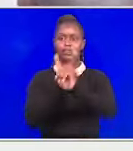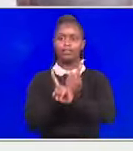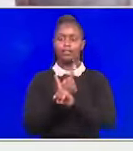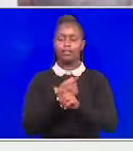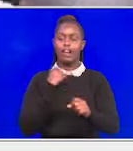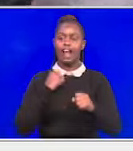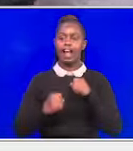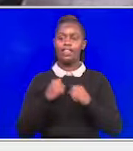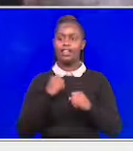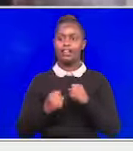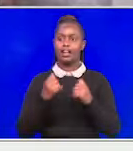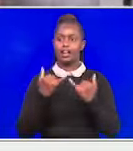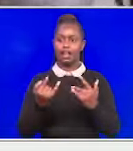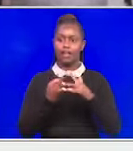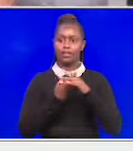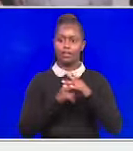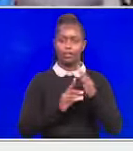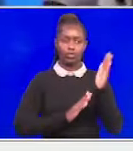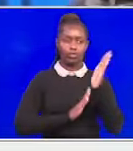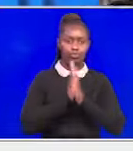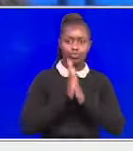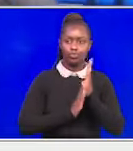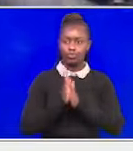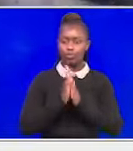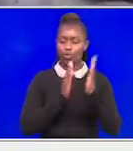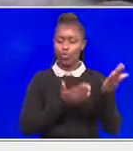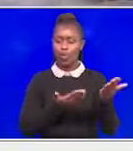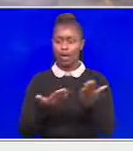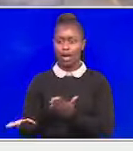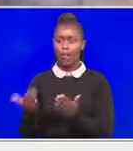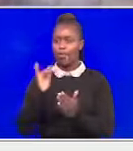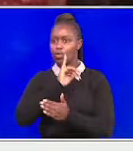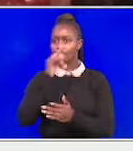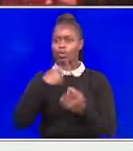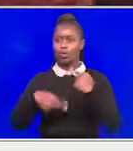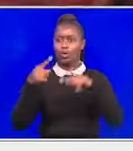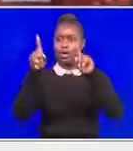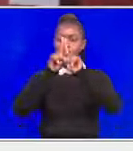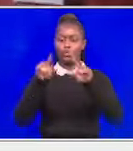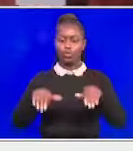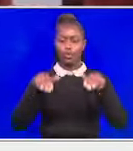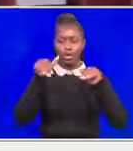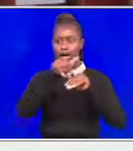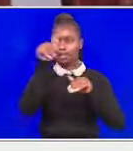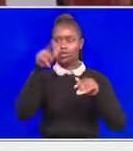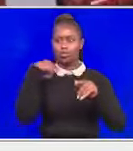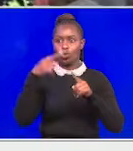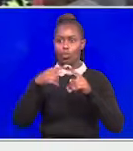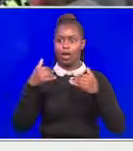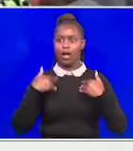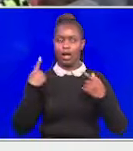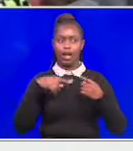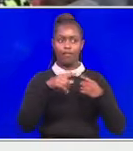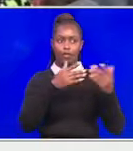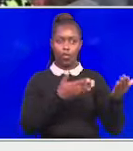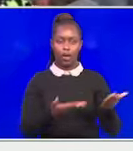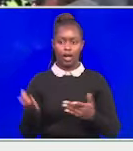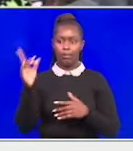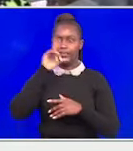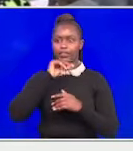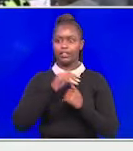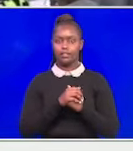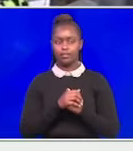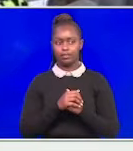have now started jetting back home to an heroic welcome, which also awaits others who have already received it. First time in the history